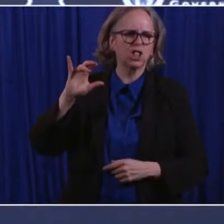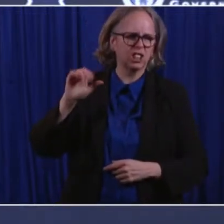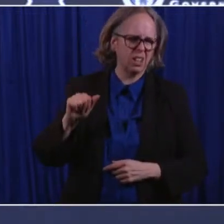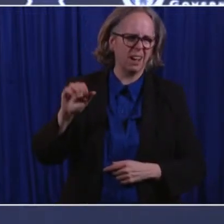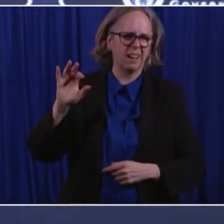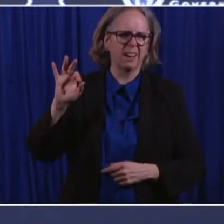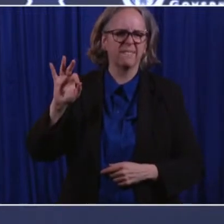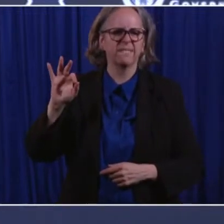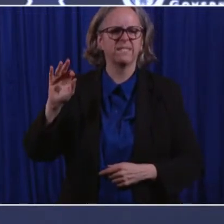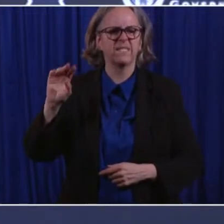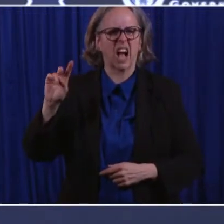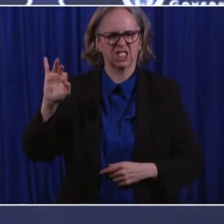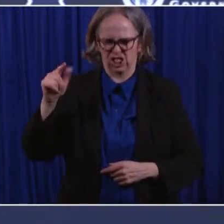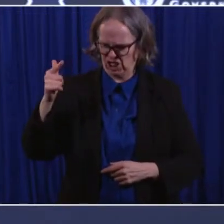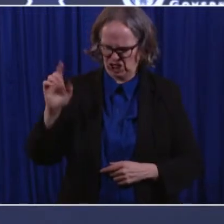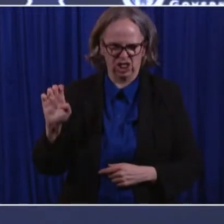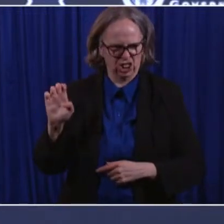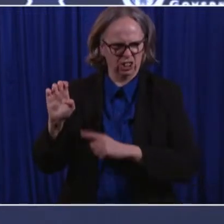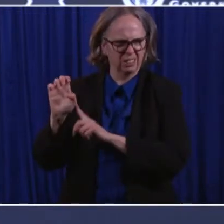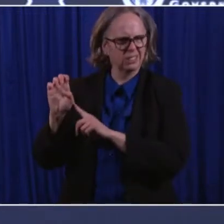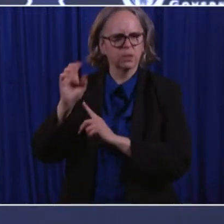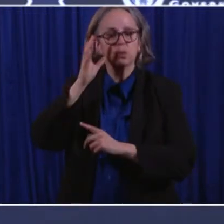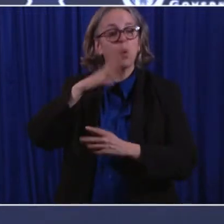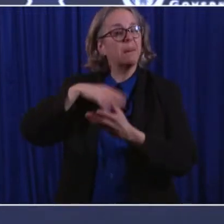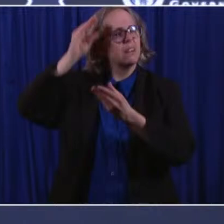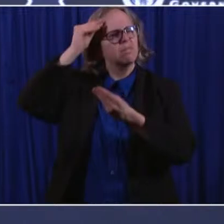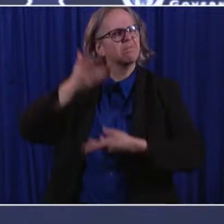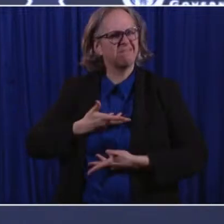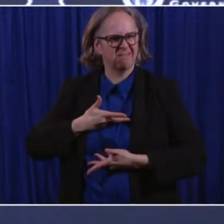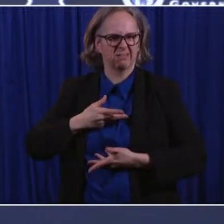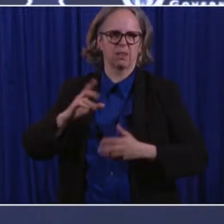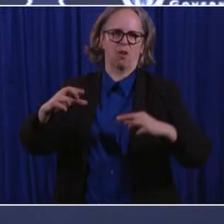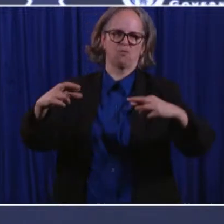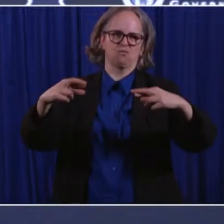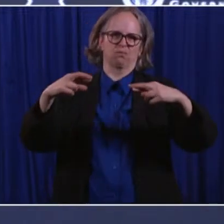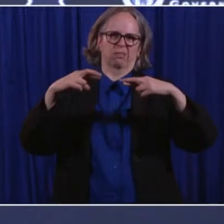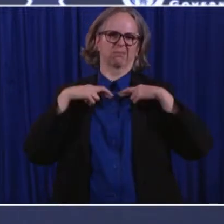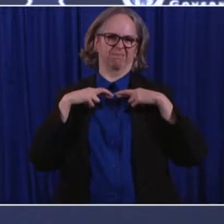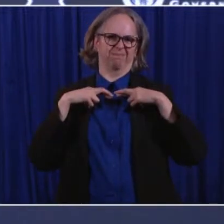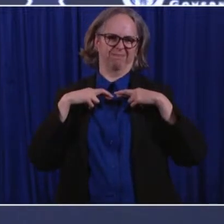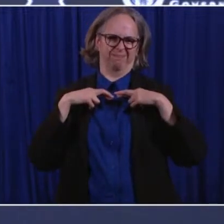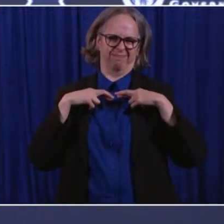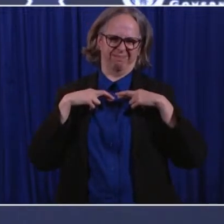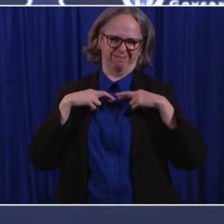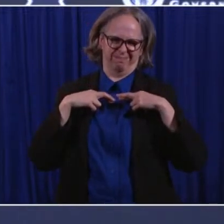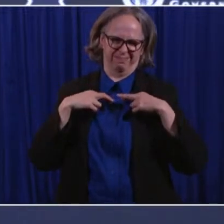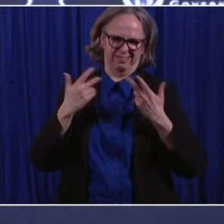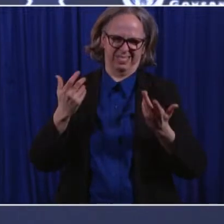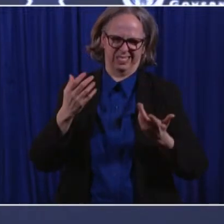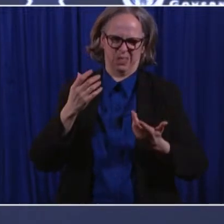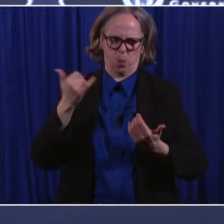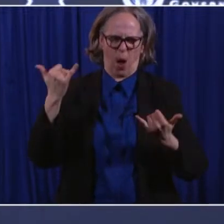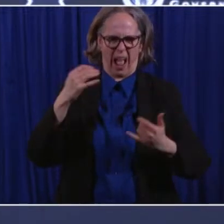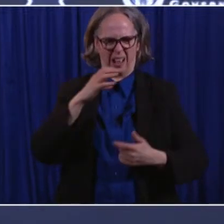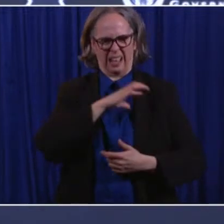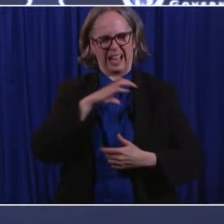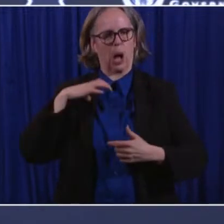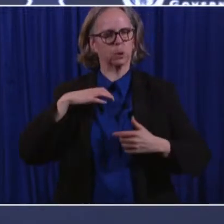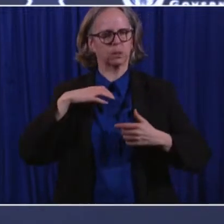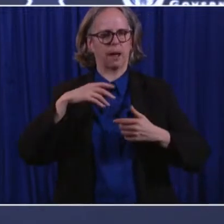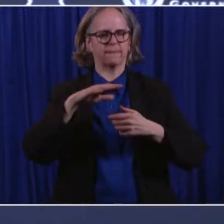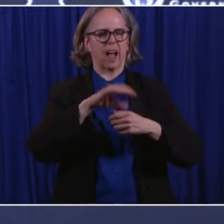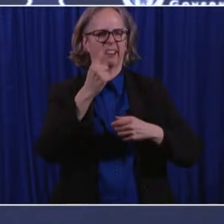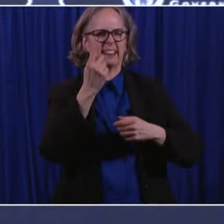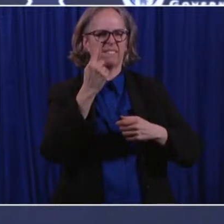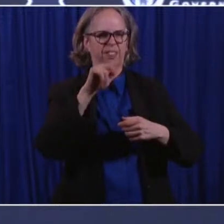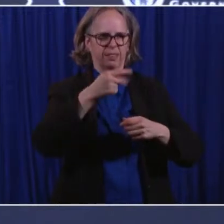for the 11th Congressional District of Ohio to become the Secretary of Housing and Urban Development. First of all, we